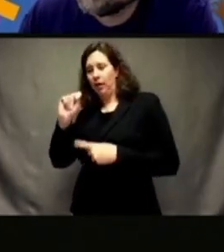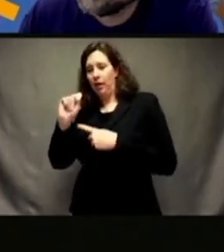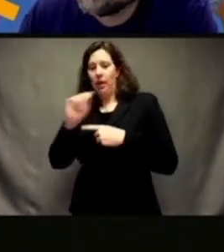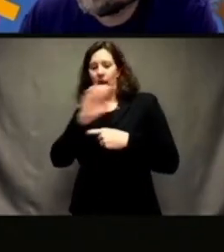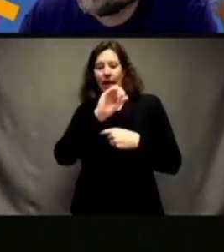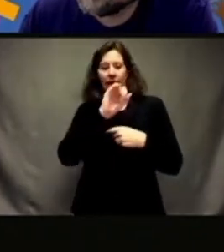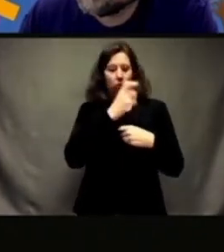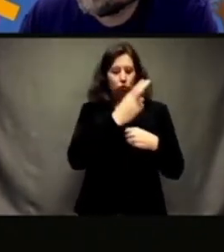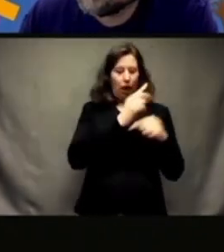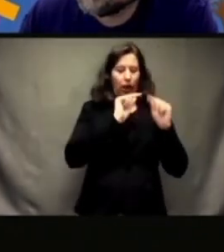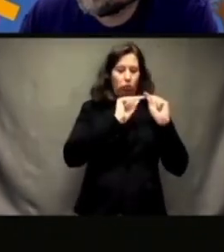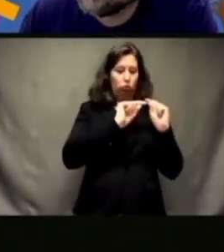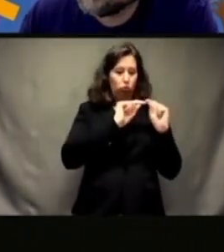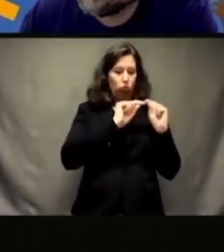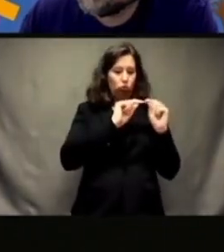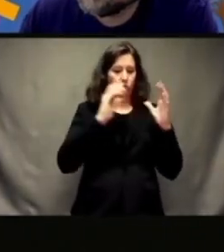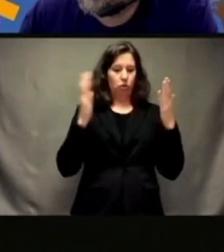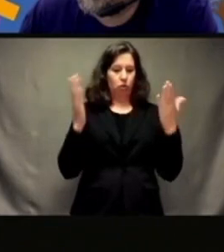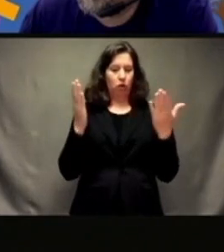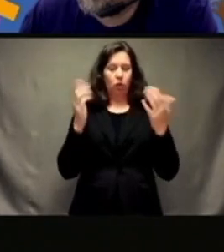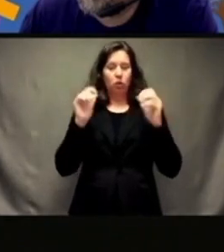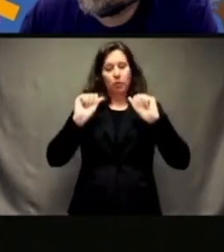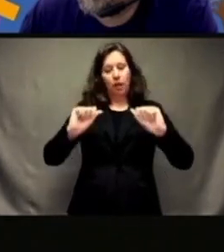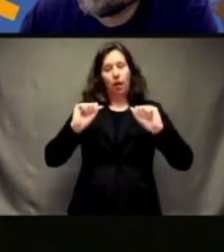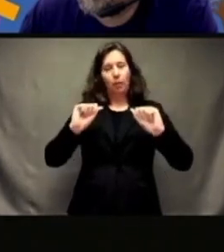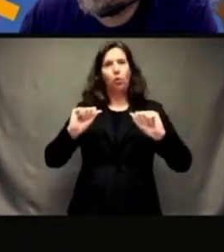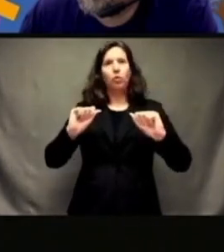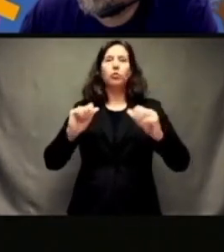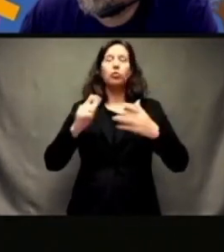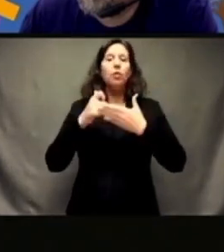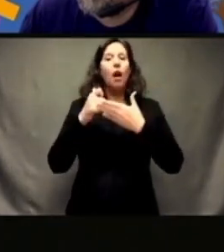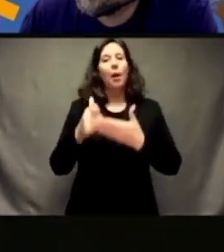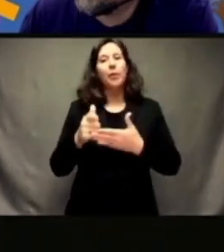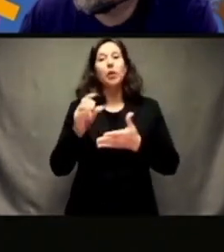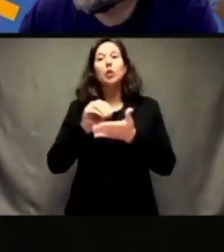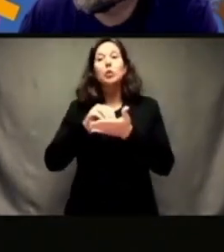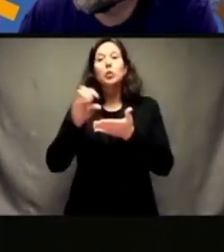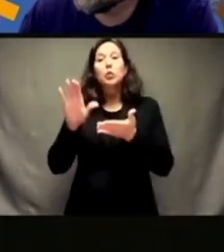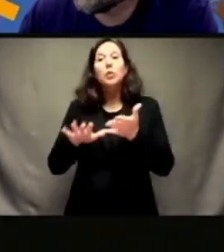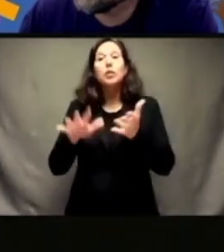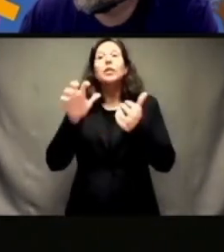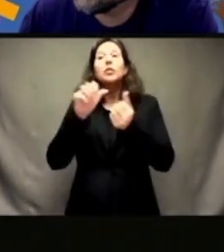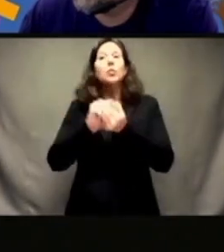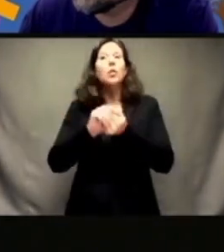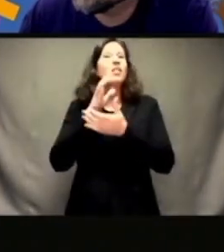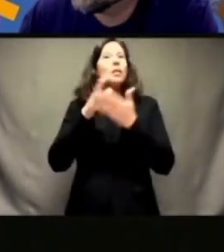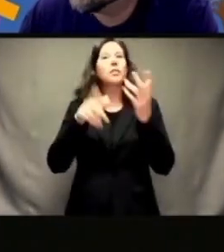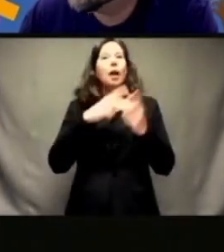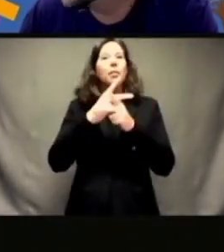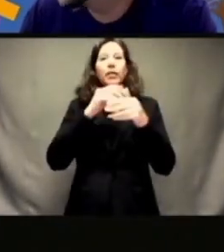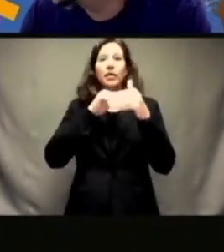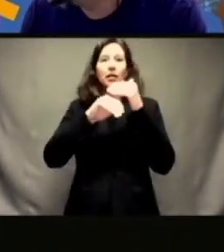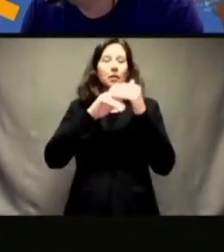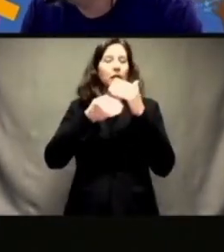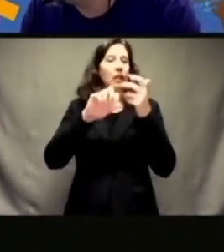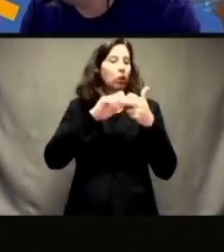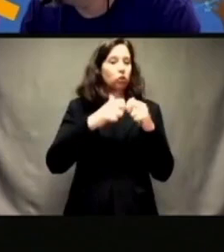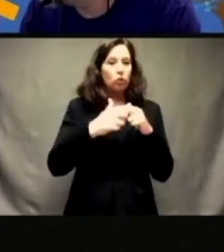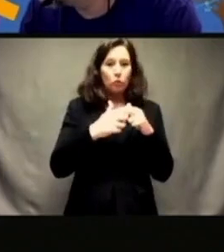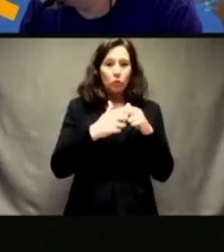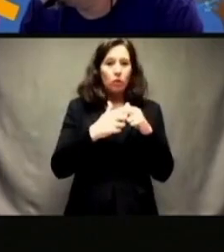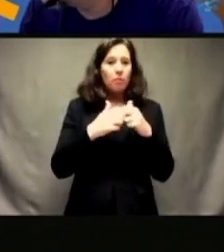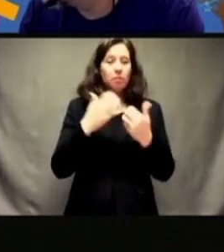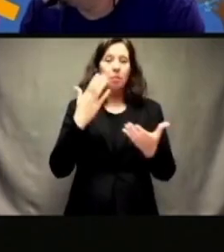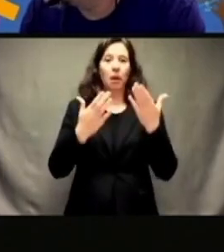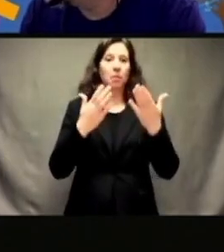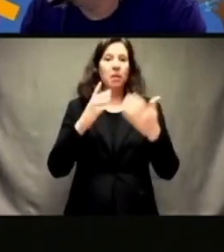the features of Scratch to be able to help students with some type of accessibility or some disability that they may